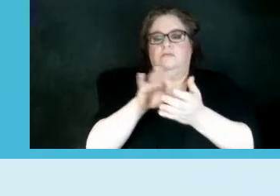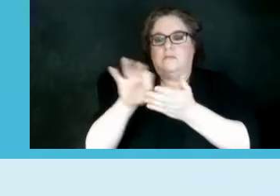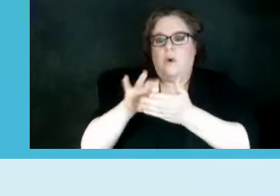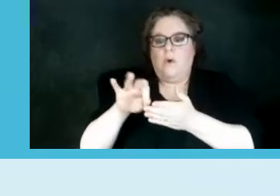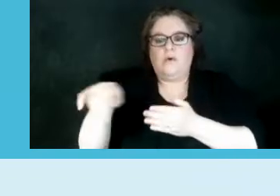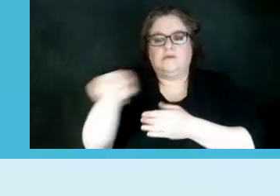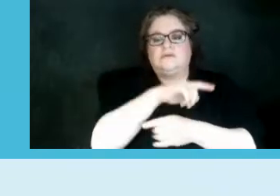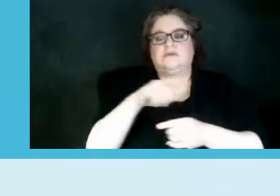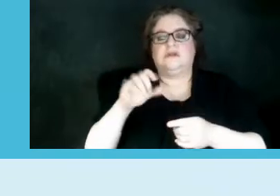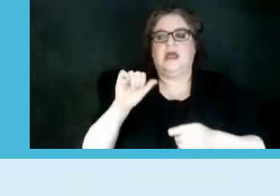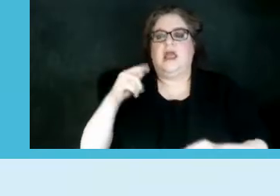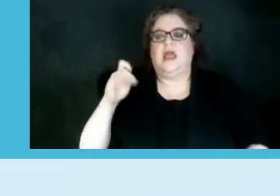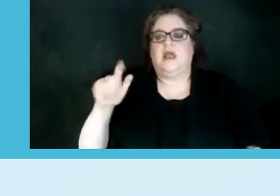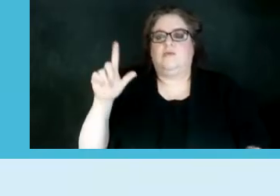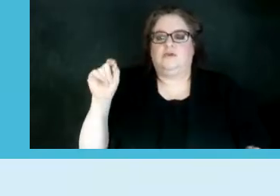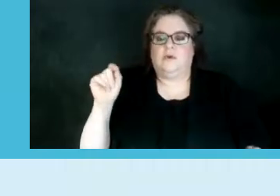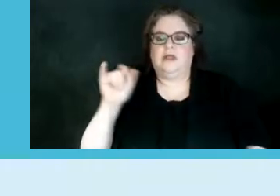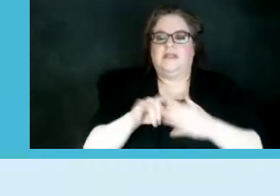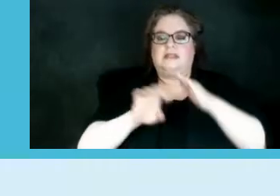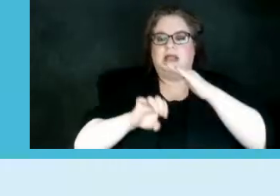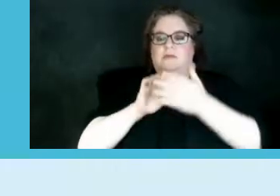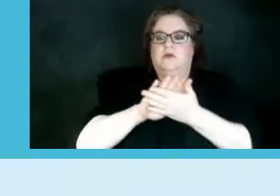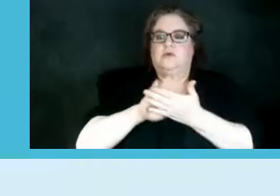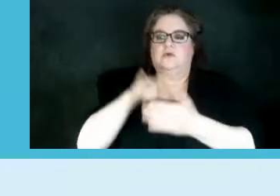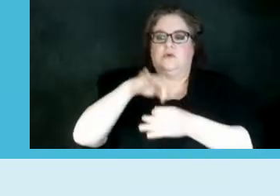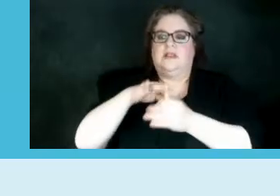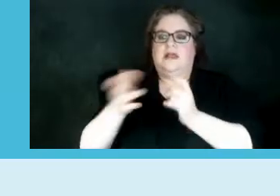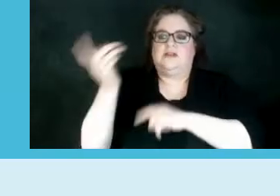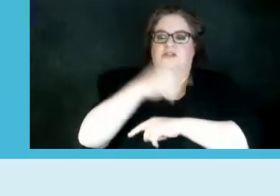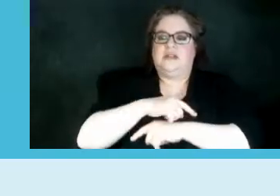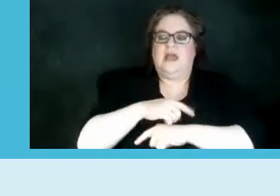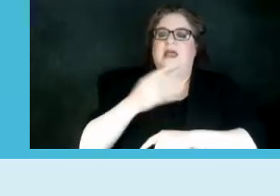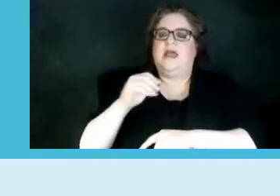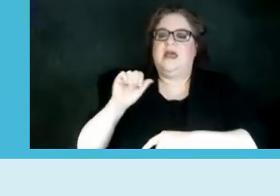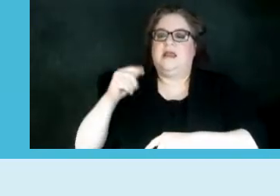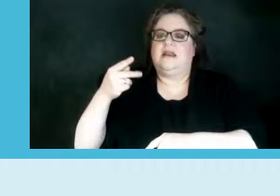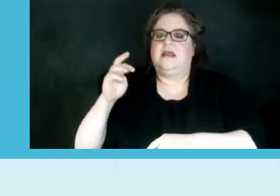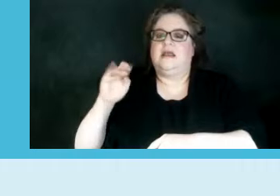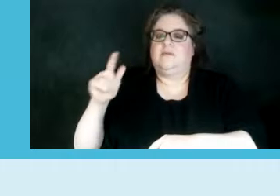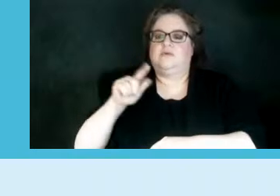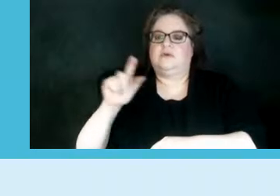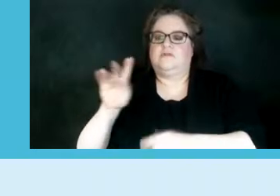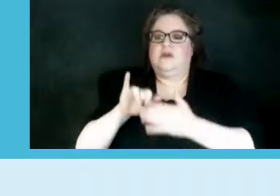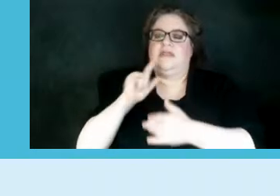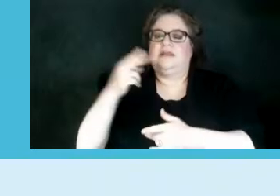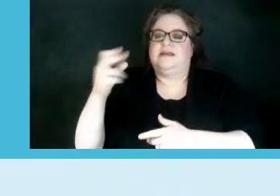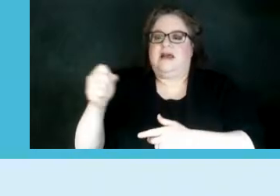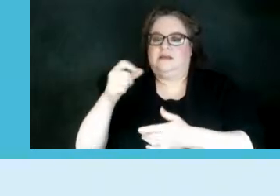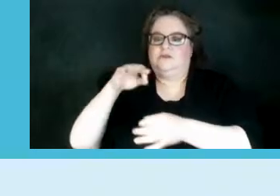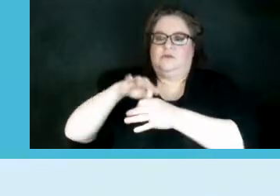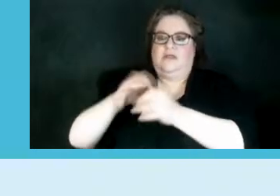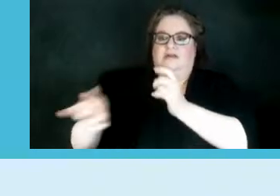April 20th is the elementary school election day, and April 24th is the high school election